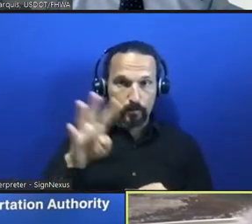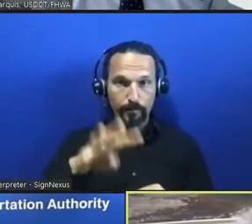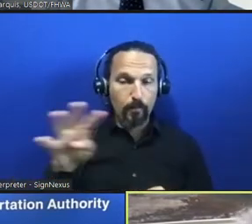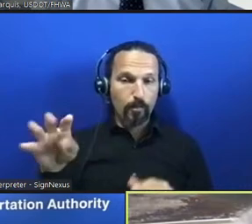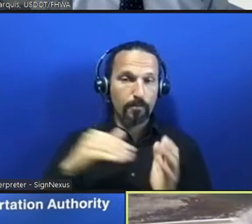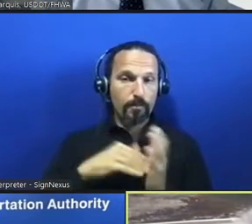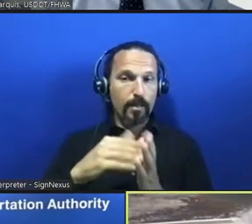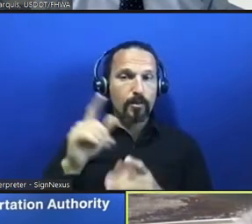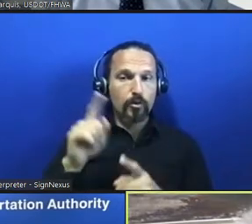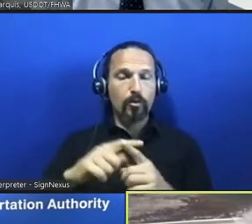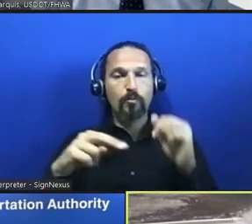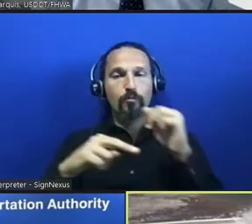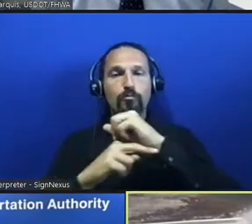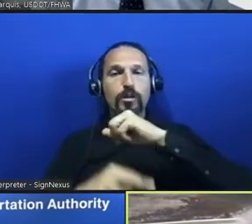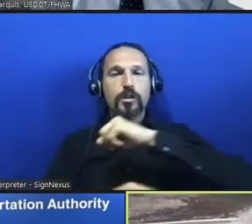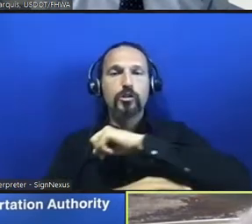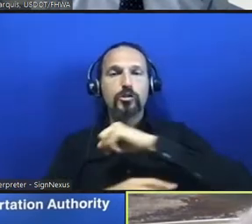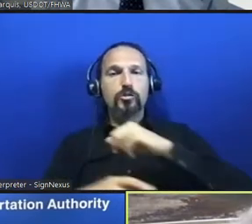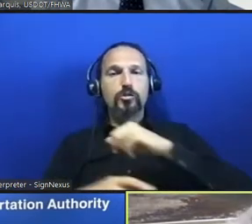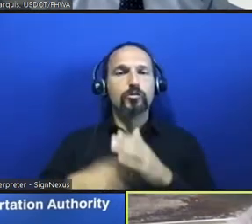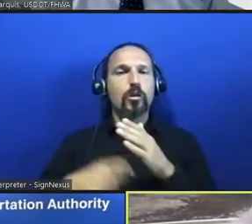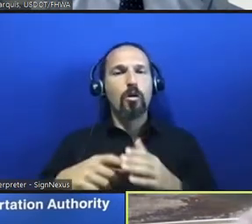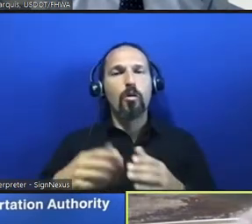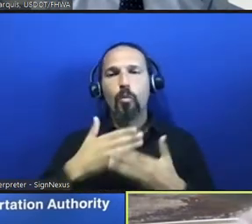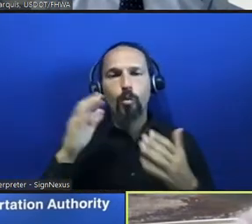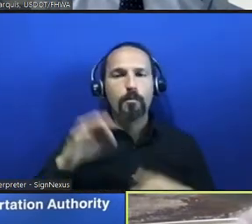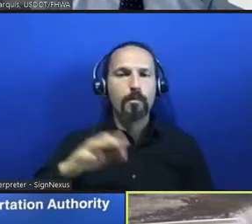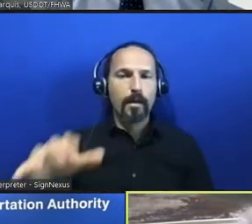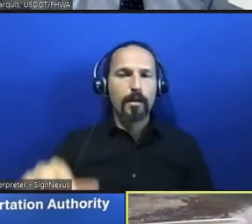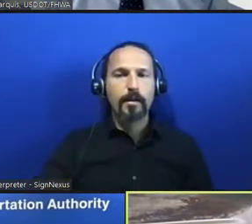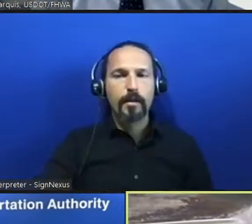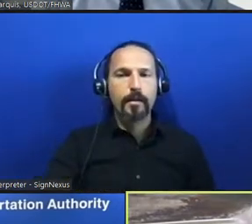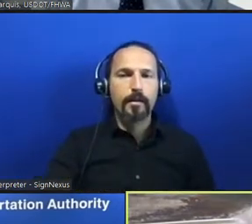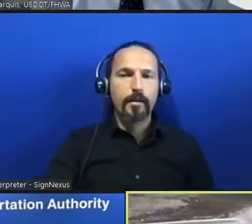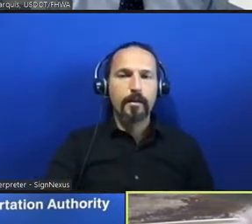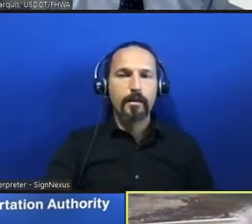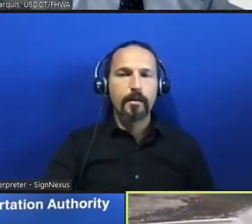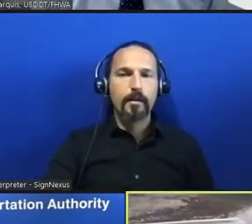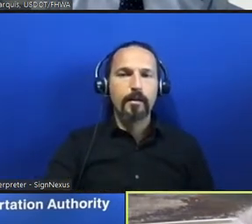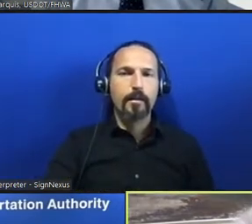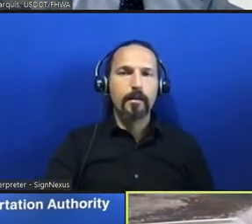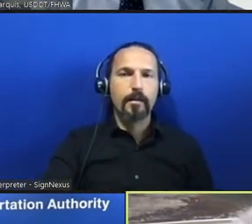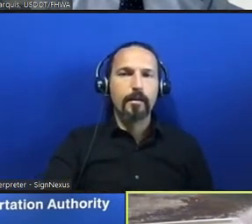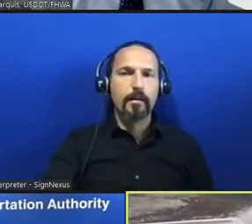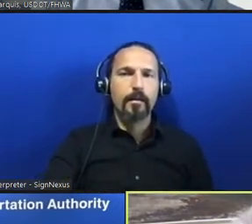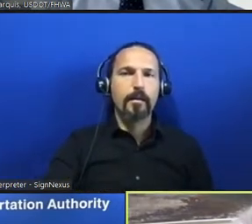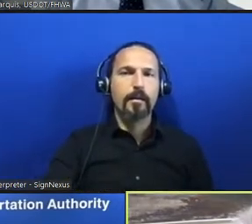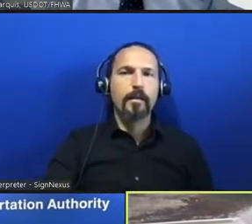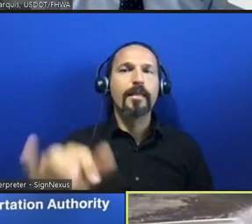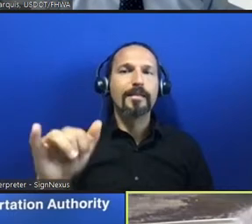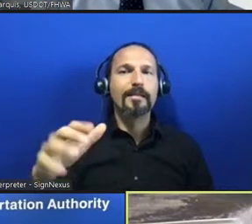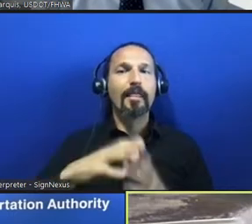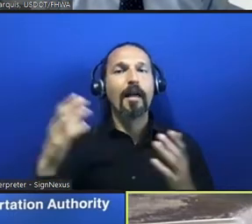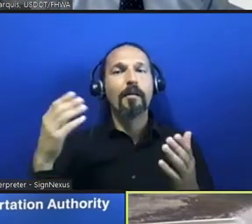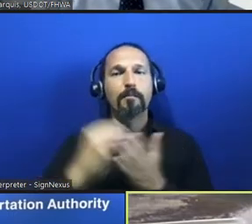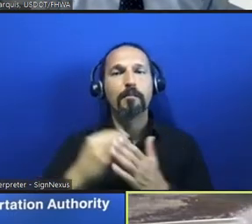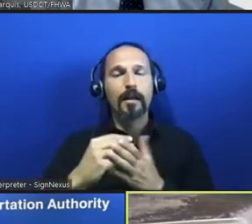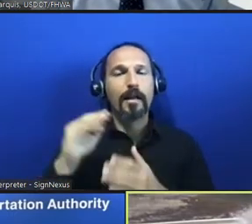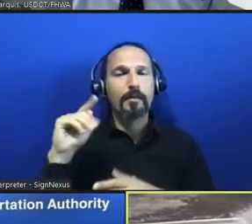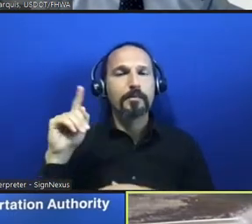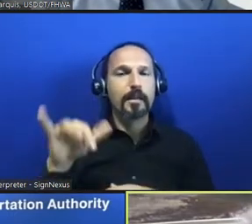to bridge toll evalers evaders I'm not sure if the accuracy of that number but I'm sure it's a lot of money that MTA